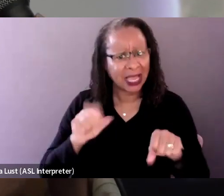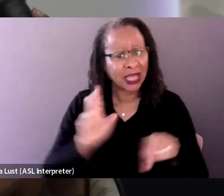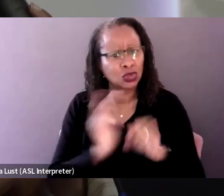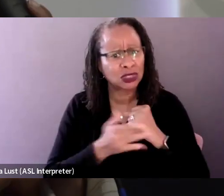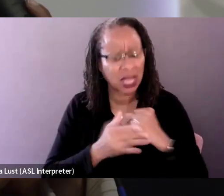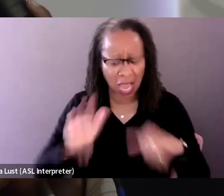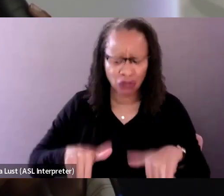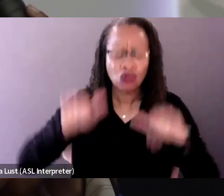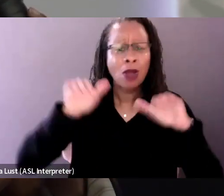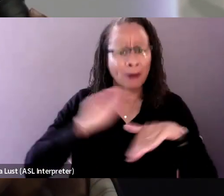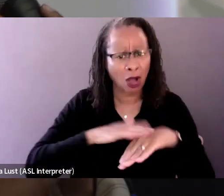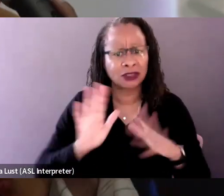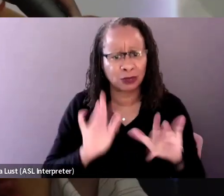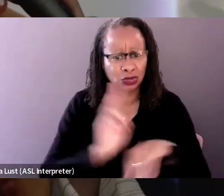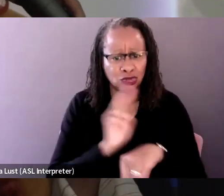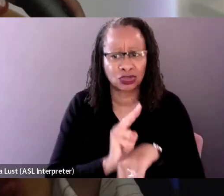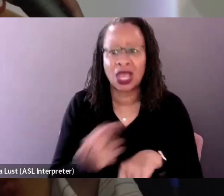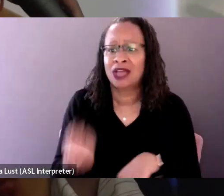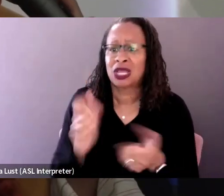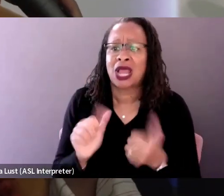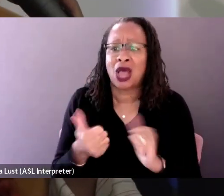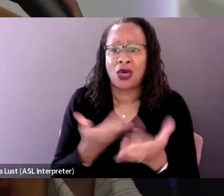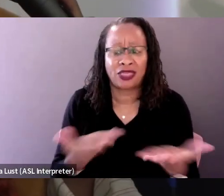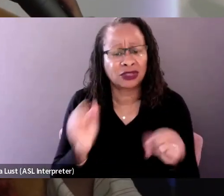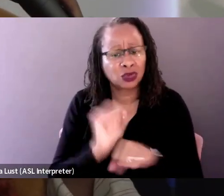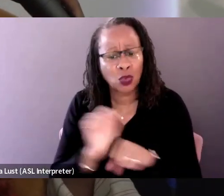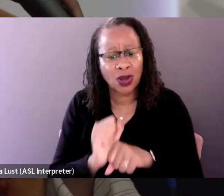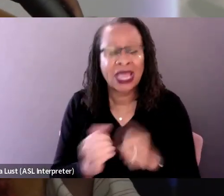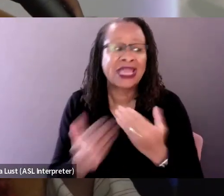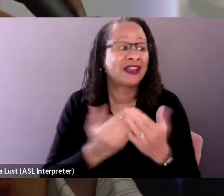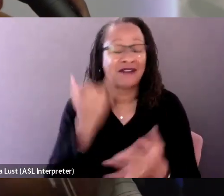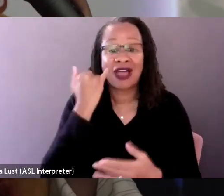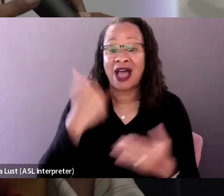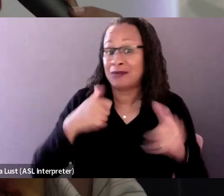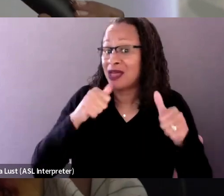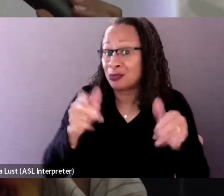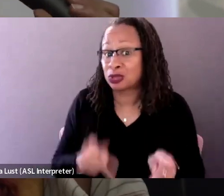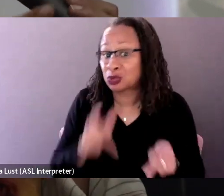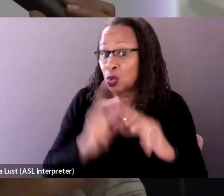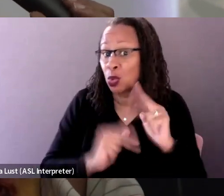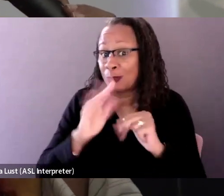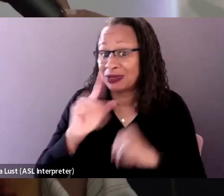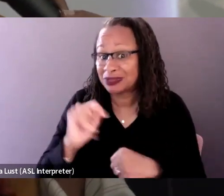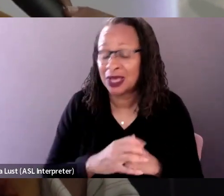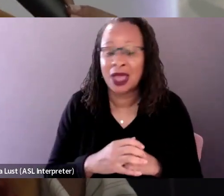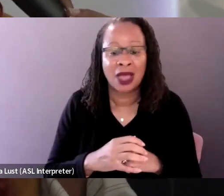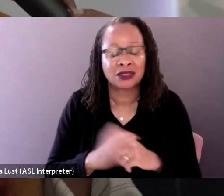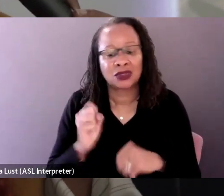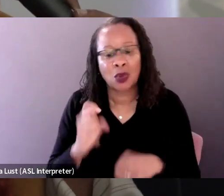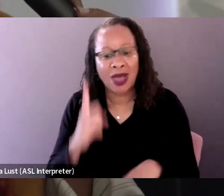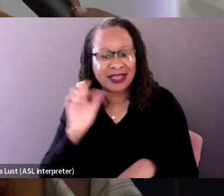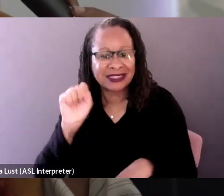work, even if I'm not the one building them. Right. So yeah, I think it's me relearning my relationship with things.